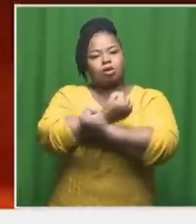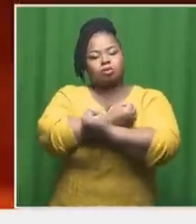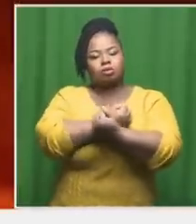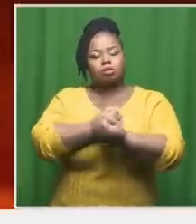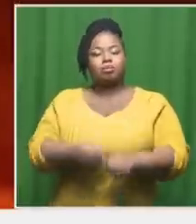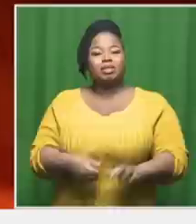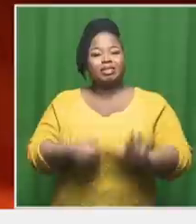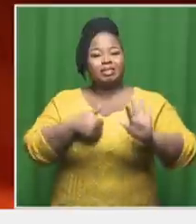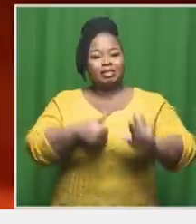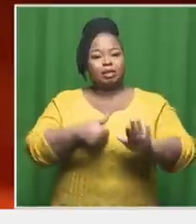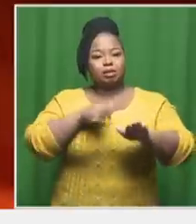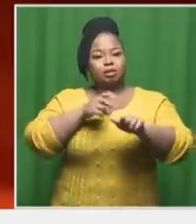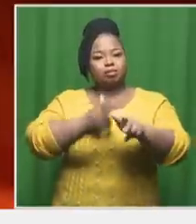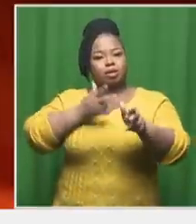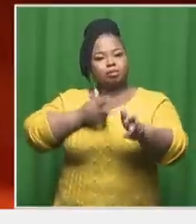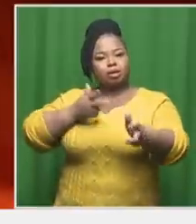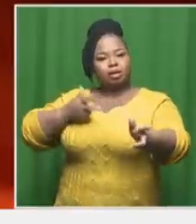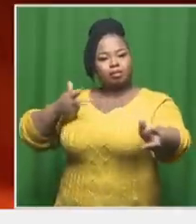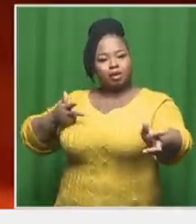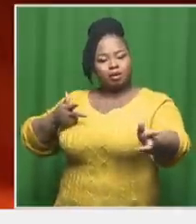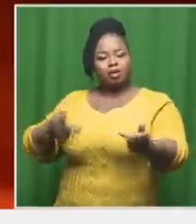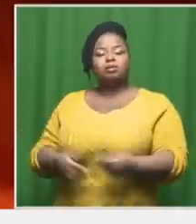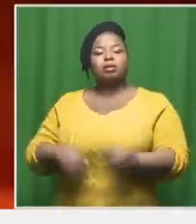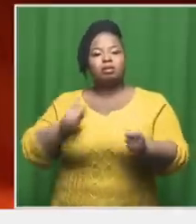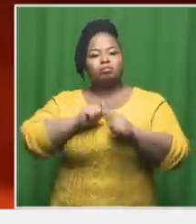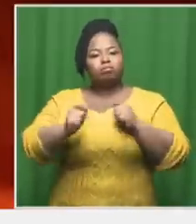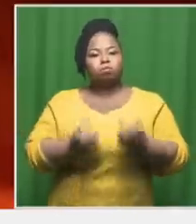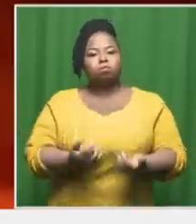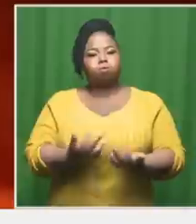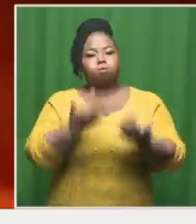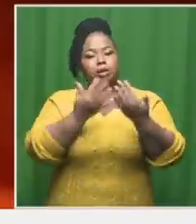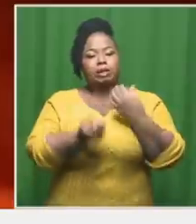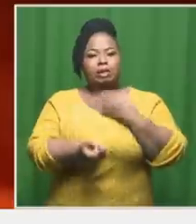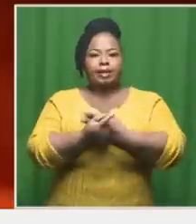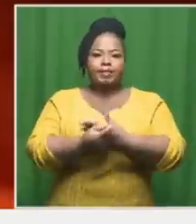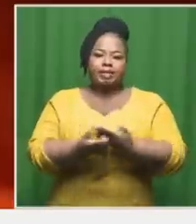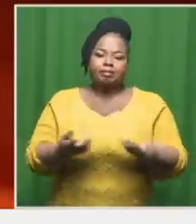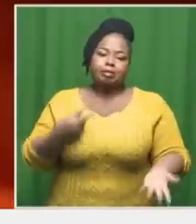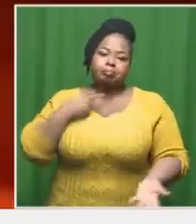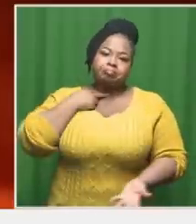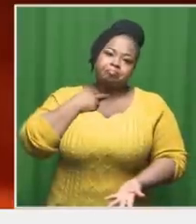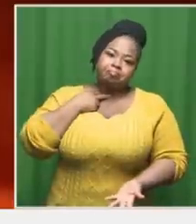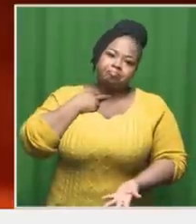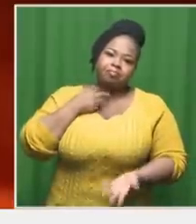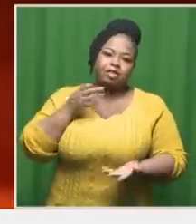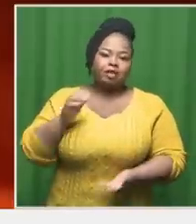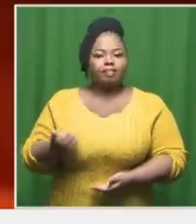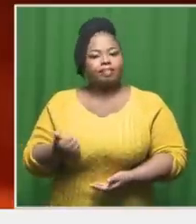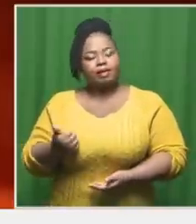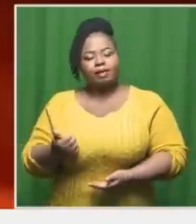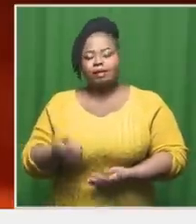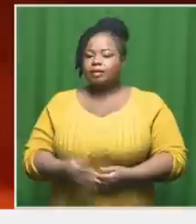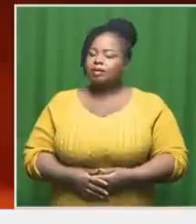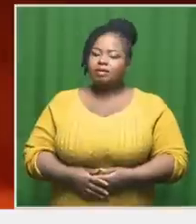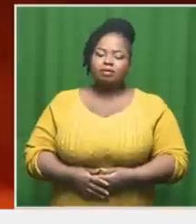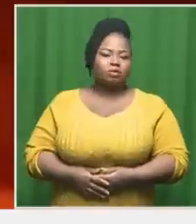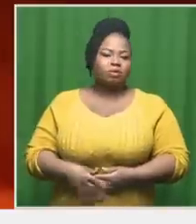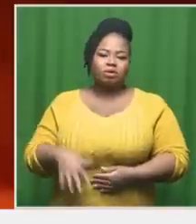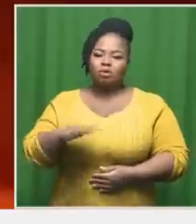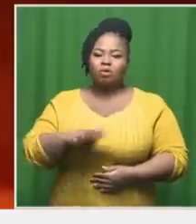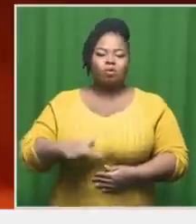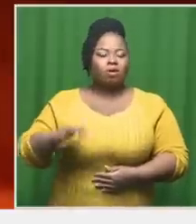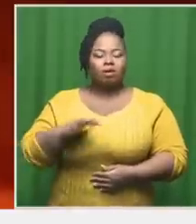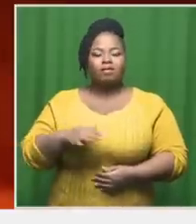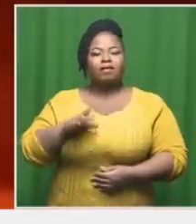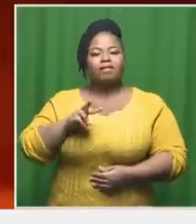There were six vehicles that were impacted by the incident. And unfortunately, as a result of that, as you just said, the entirety of Van